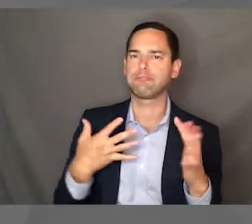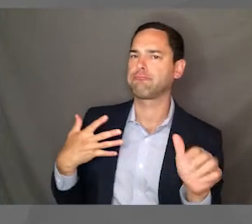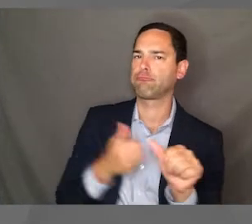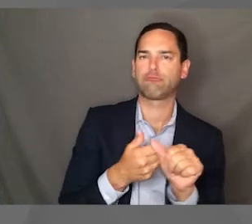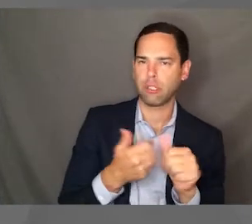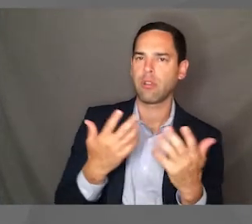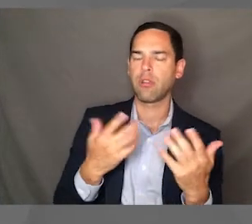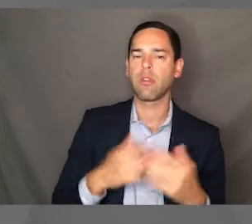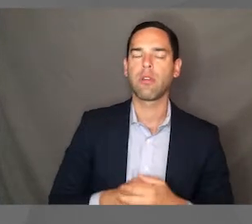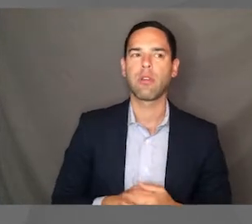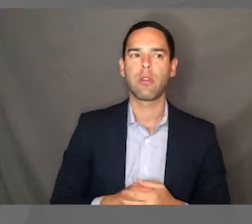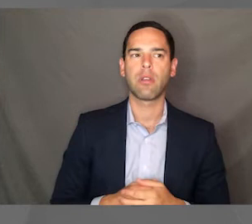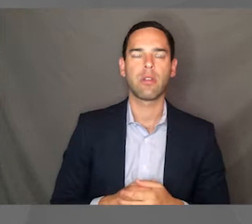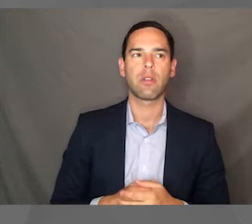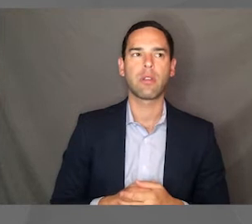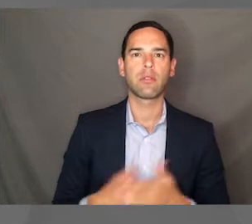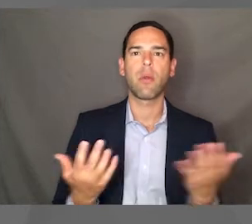so people with